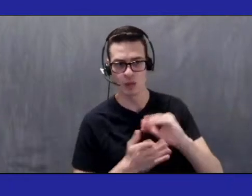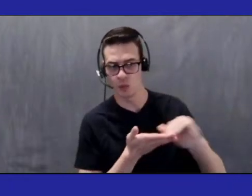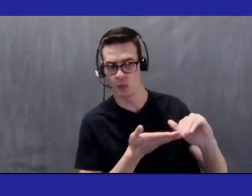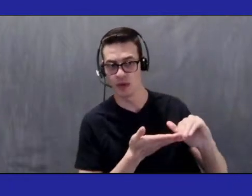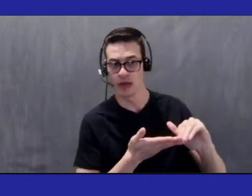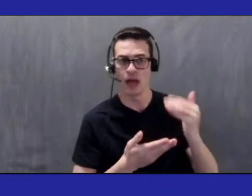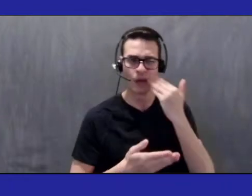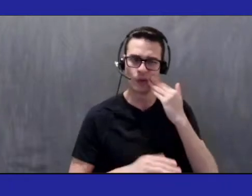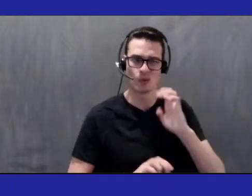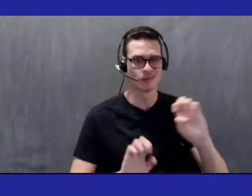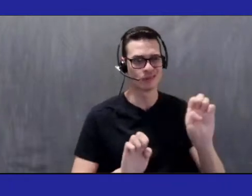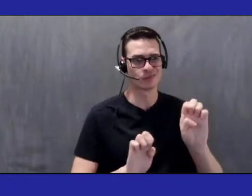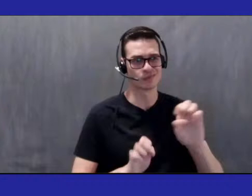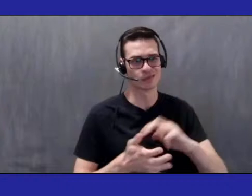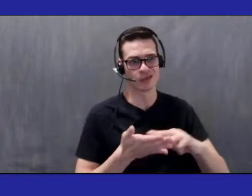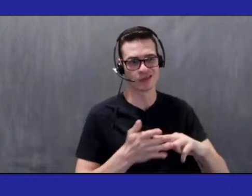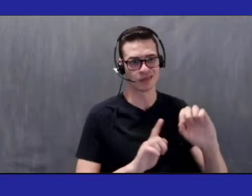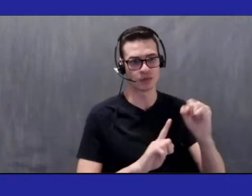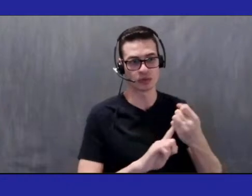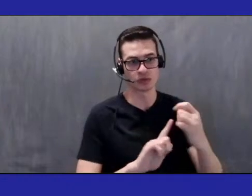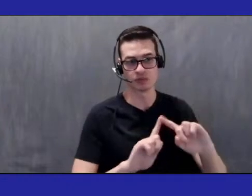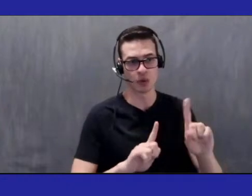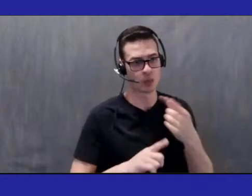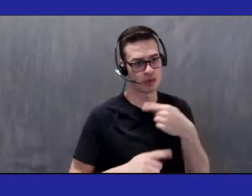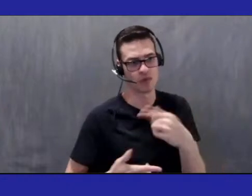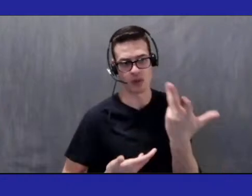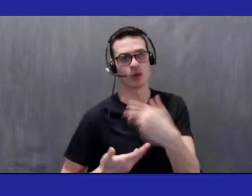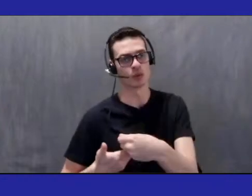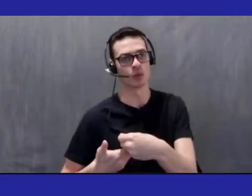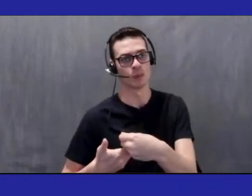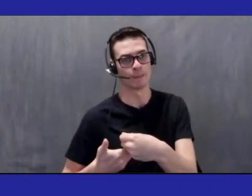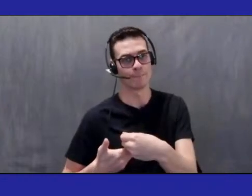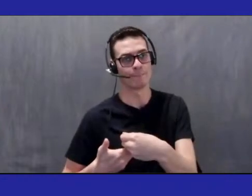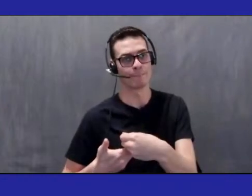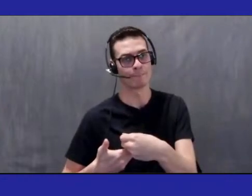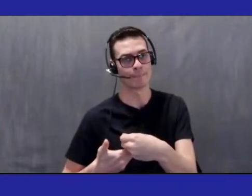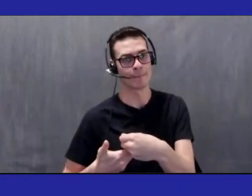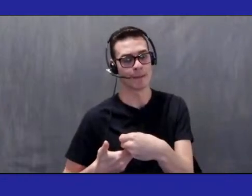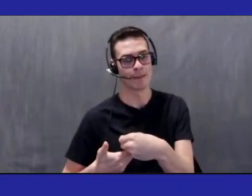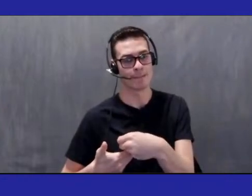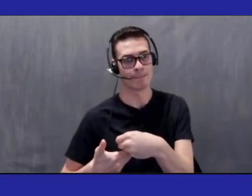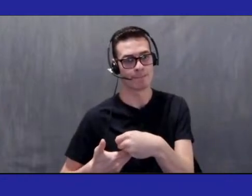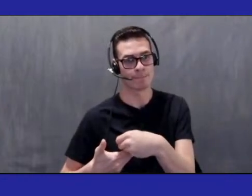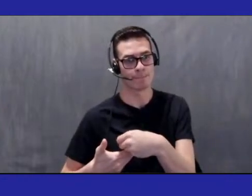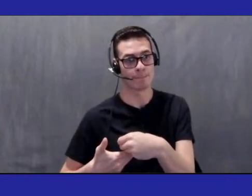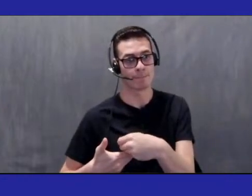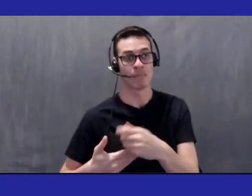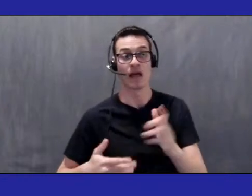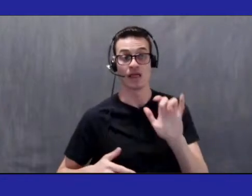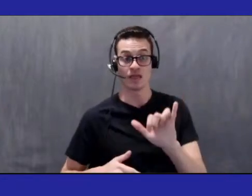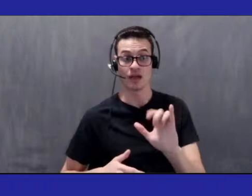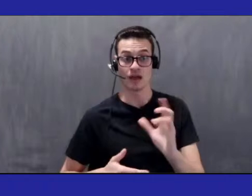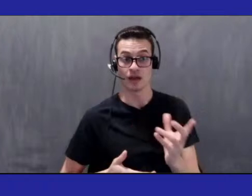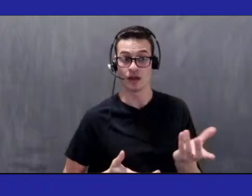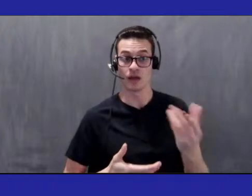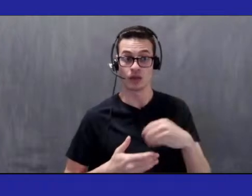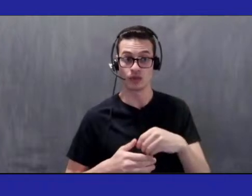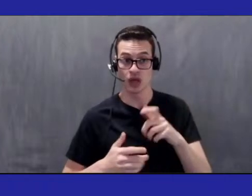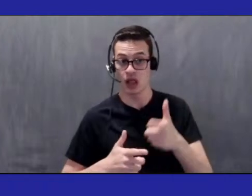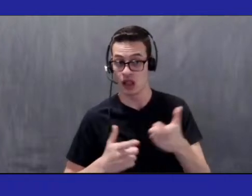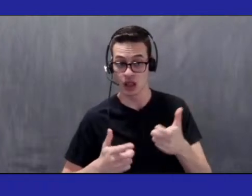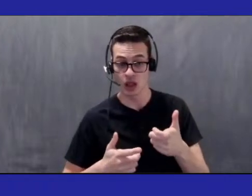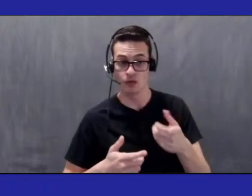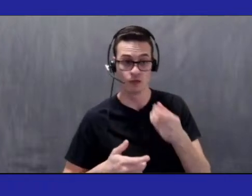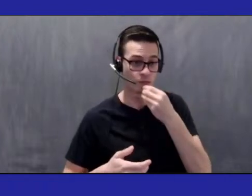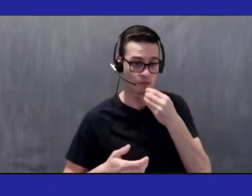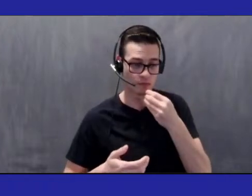emergency contracting situation. And that includes a large award to LICCOM for food